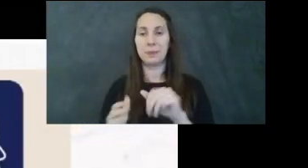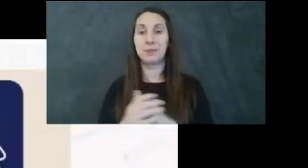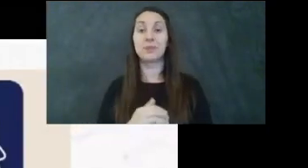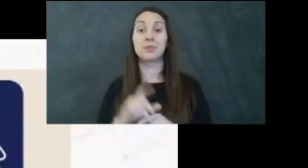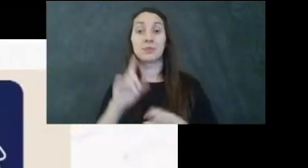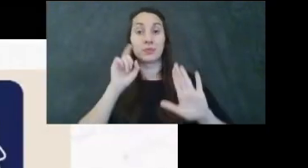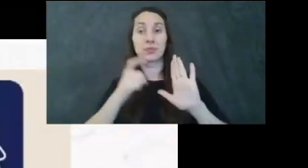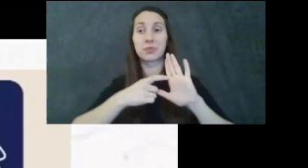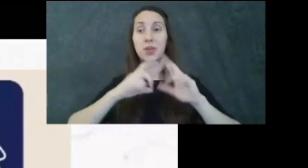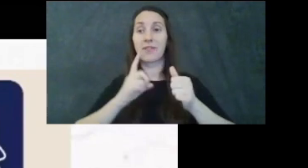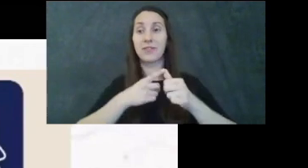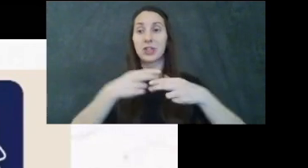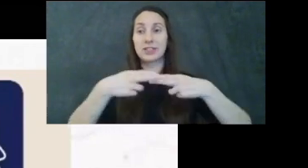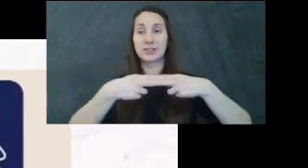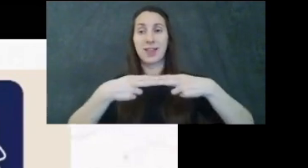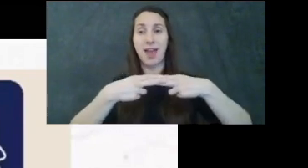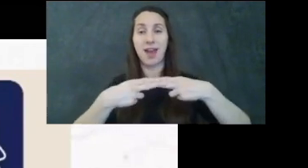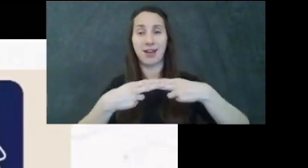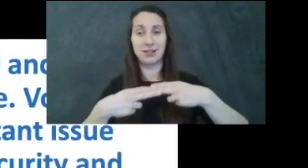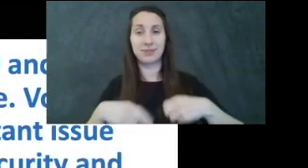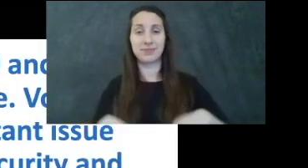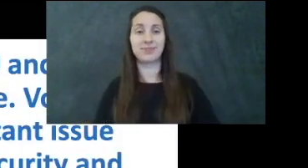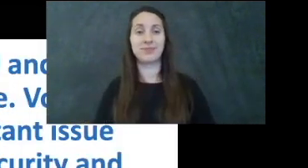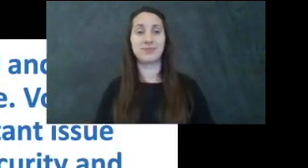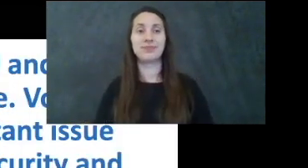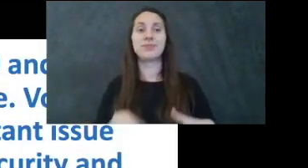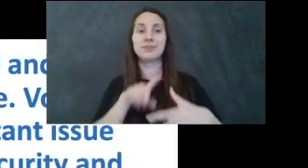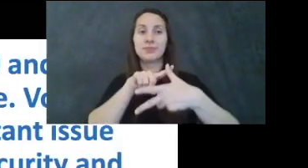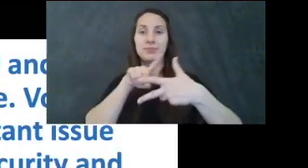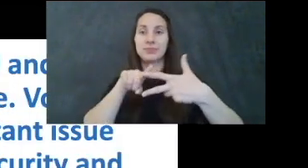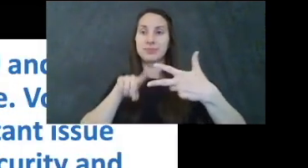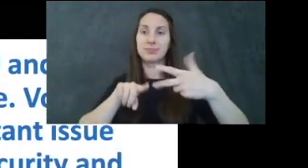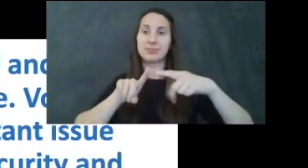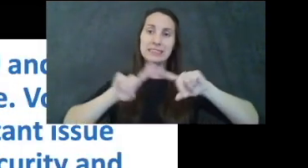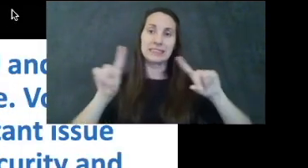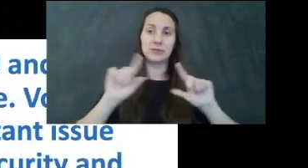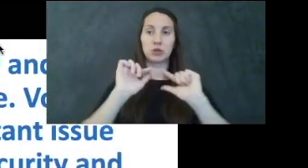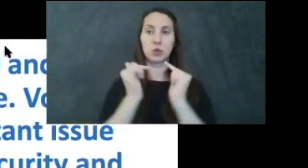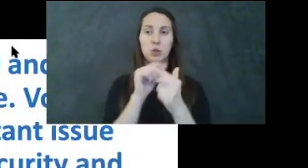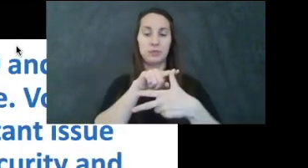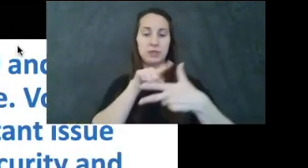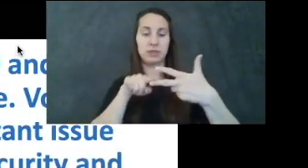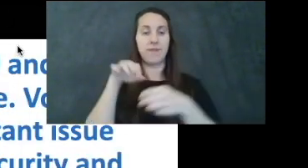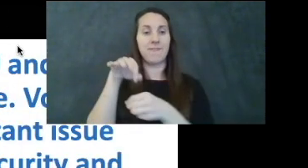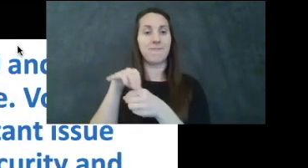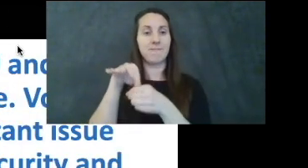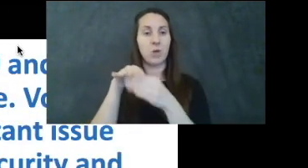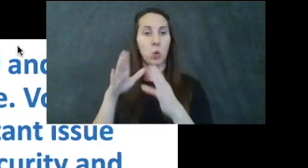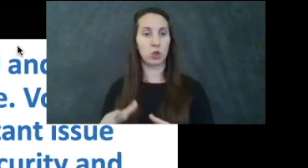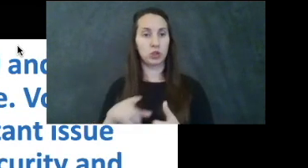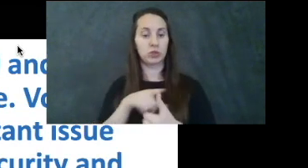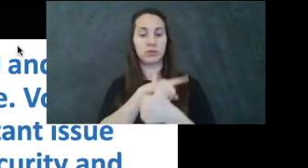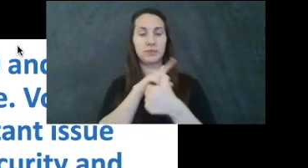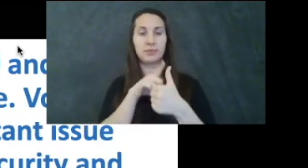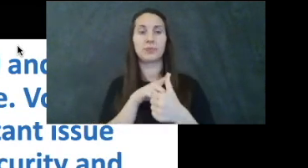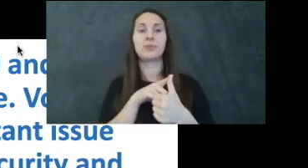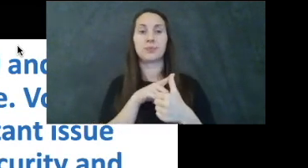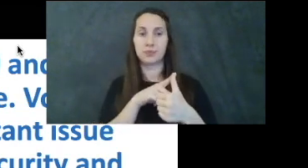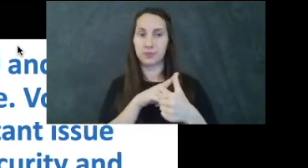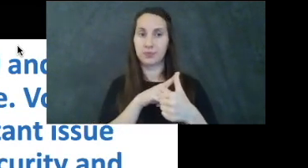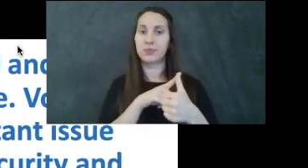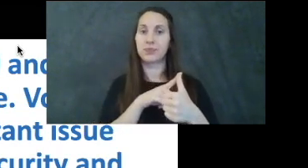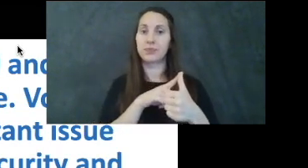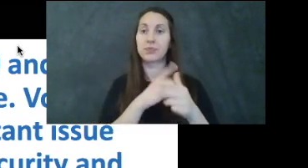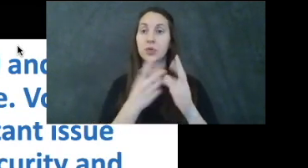slide, we're looking at 3 different groups of voters in this survey. We're looking at the